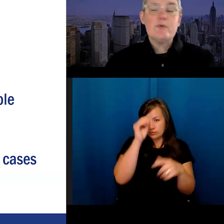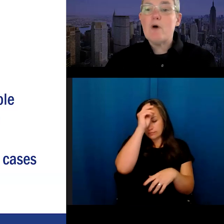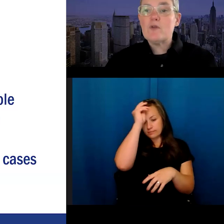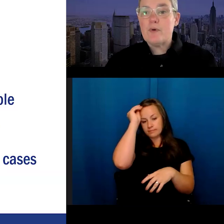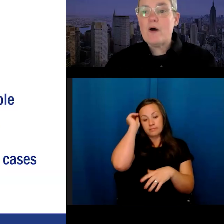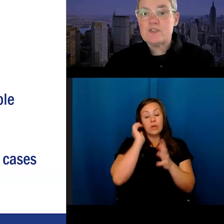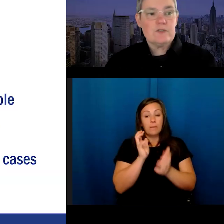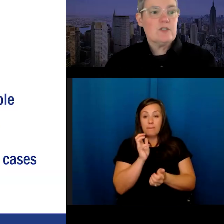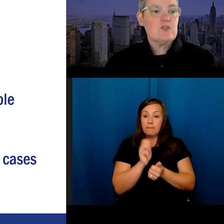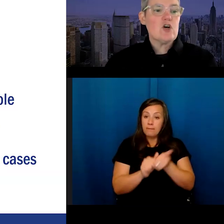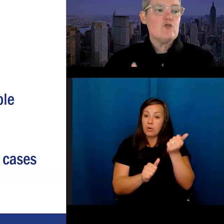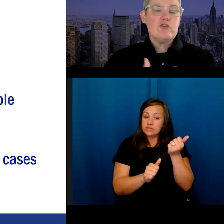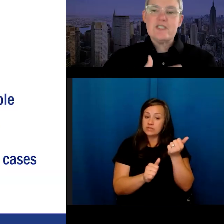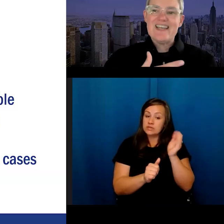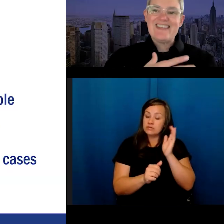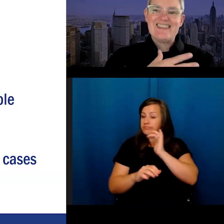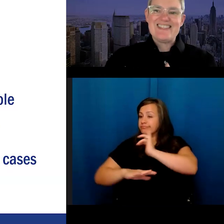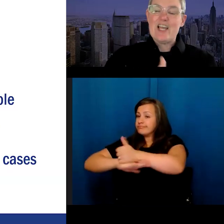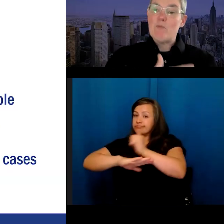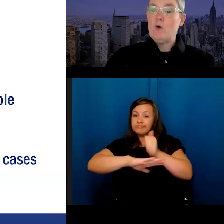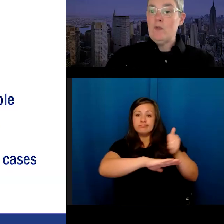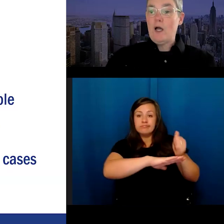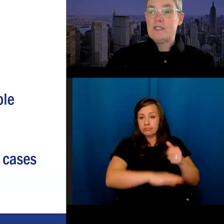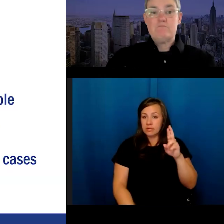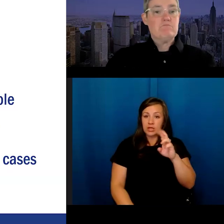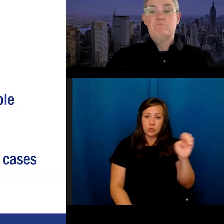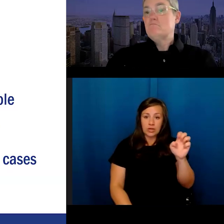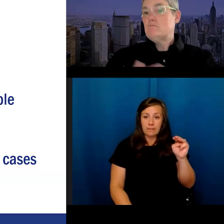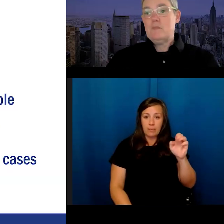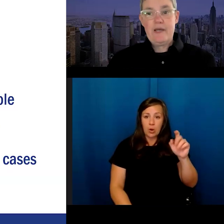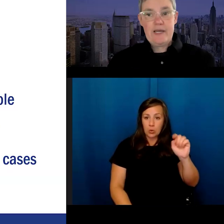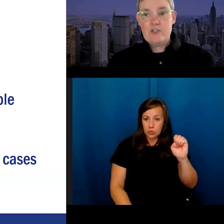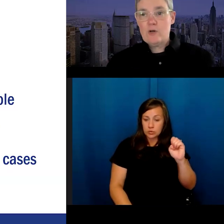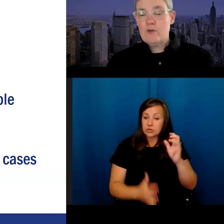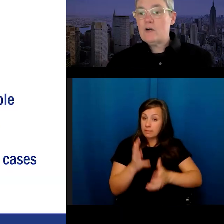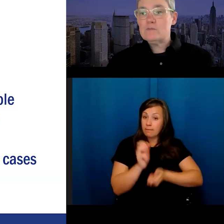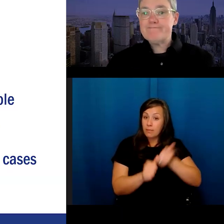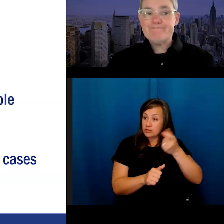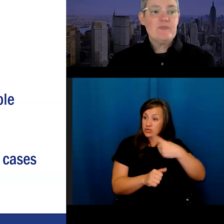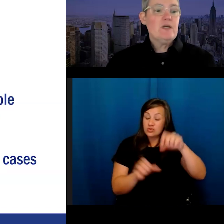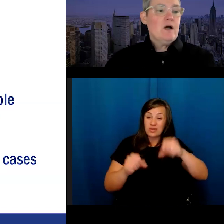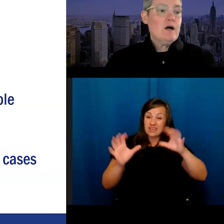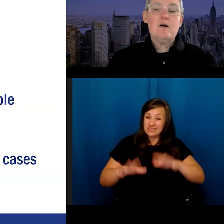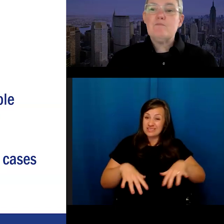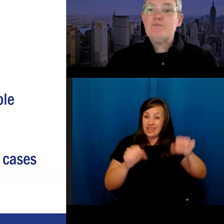most of them are remotely proctored. So you can take the exam online at your own home,